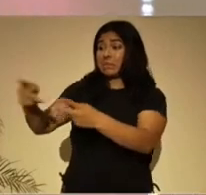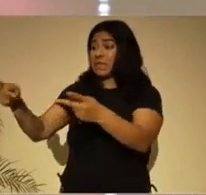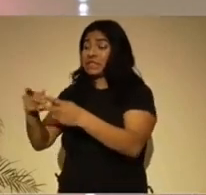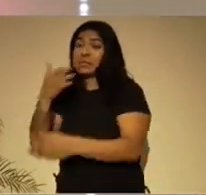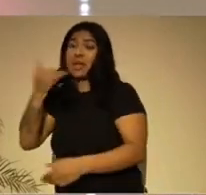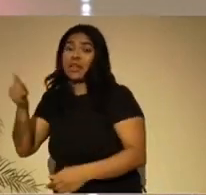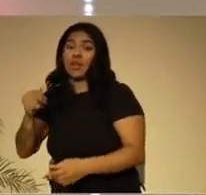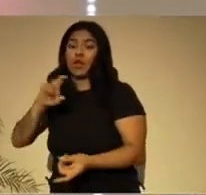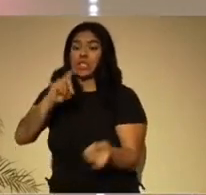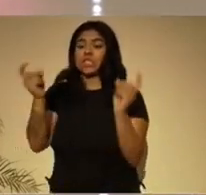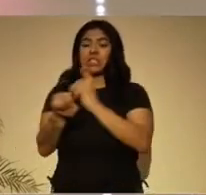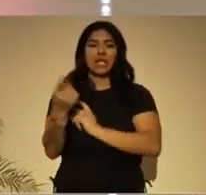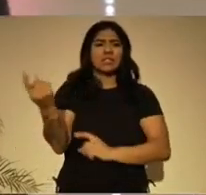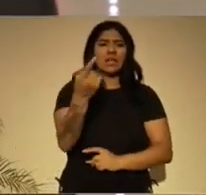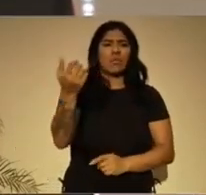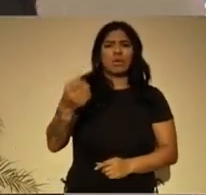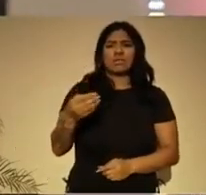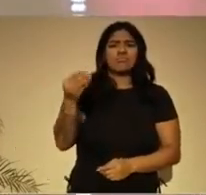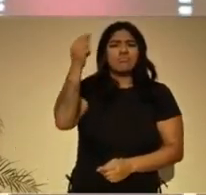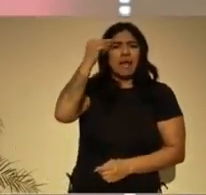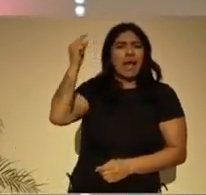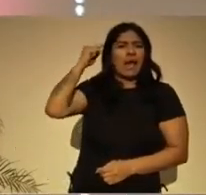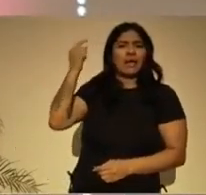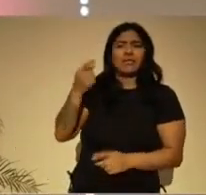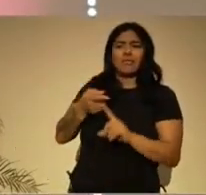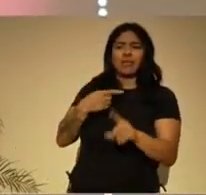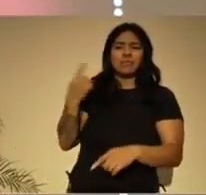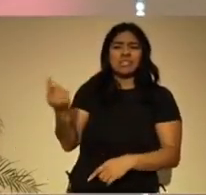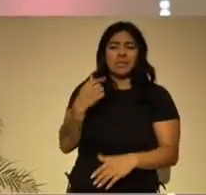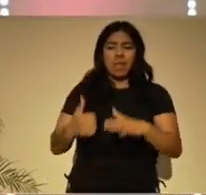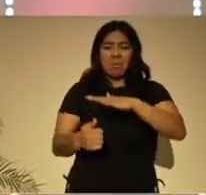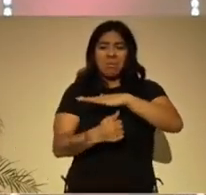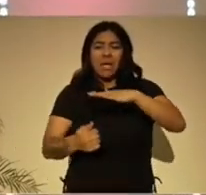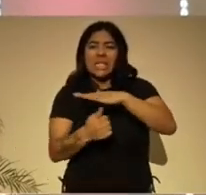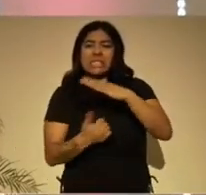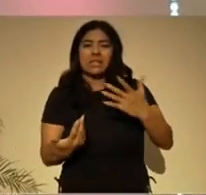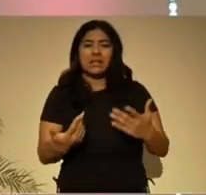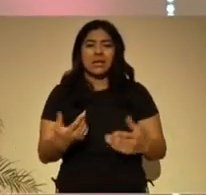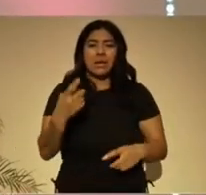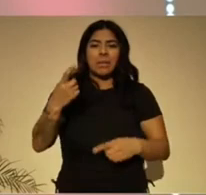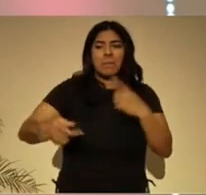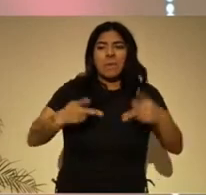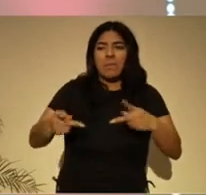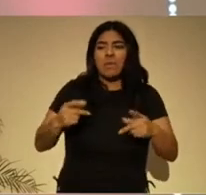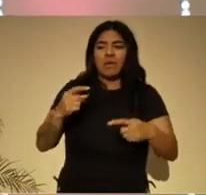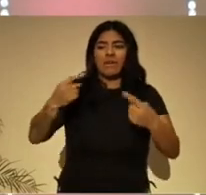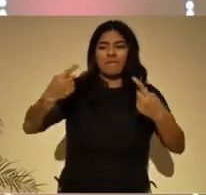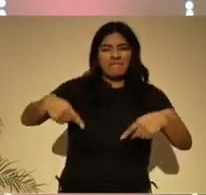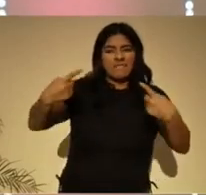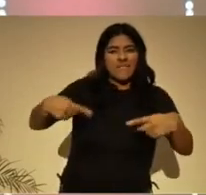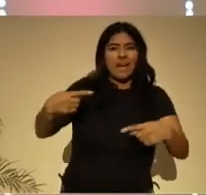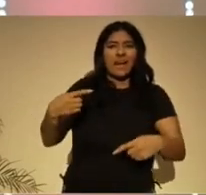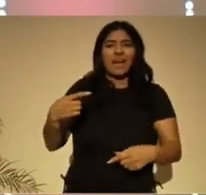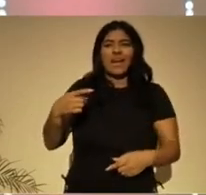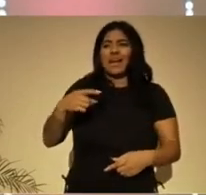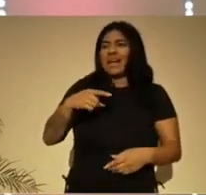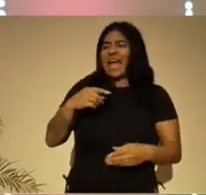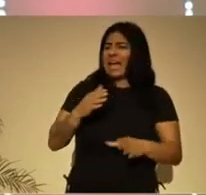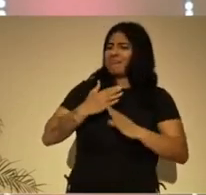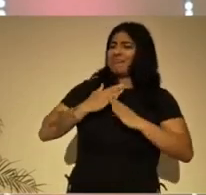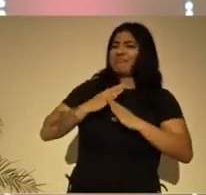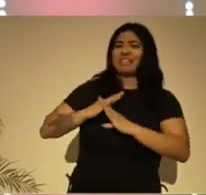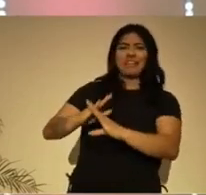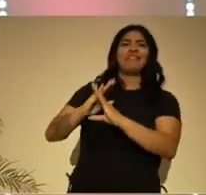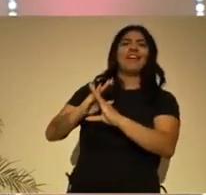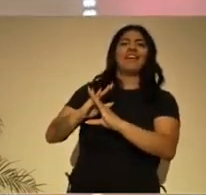to change someone's mind about something basic. People fight about like the most simplest things, but they will defend their truth so